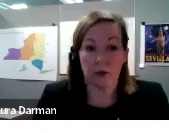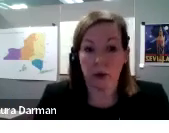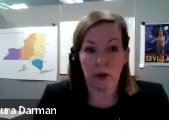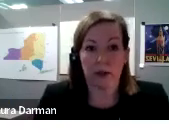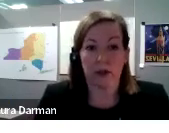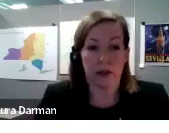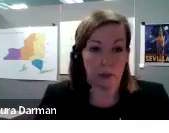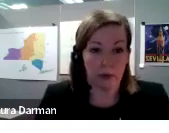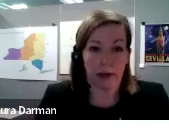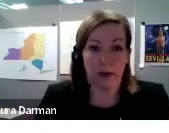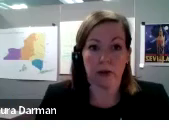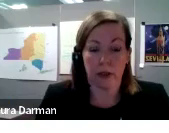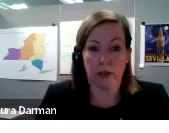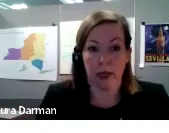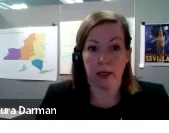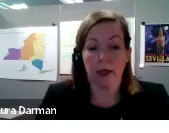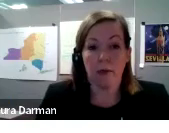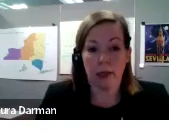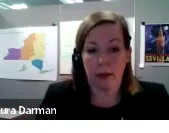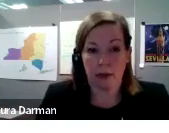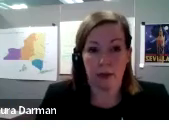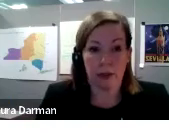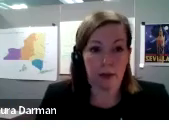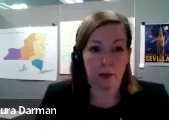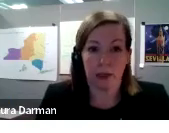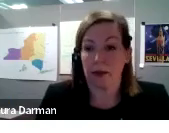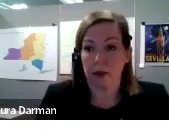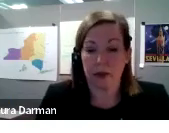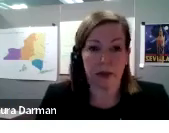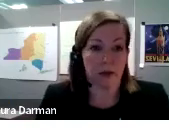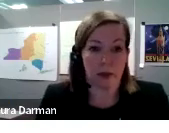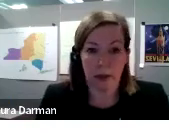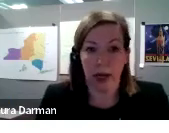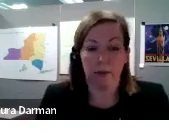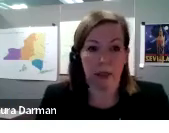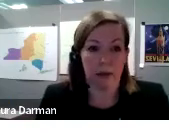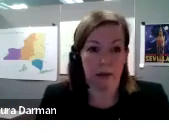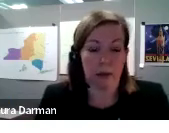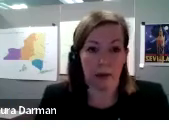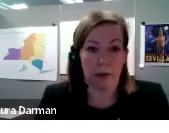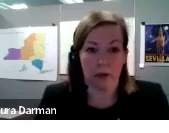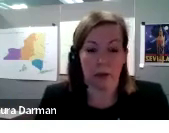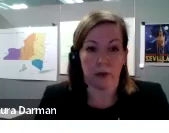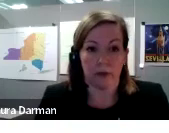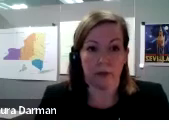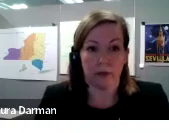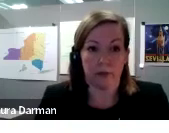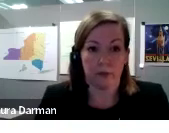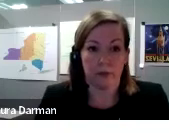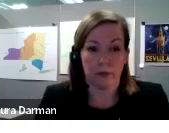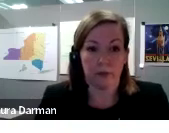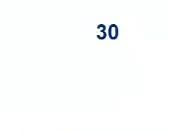staffing ratio? Those are all decisions that providers need to make based on the circumstances presented. The Justice Center does not make decisions about administrative